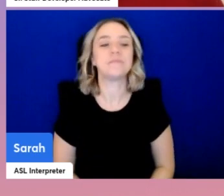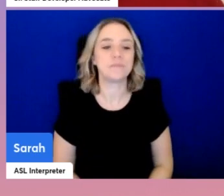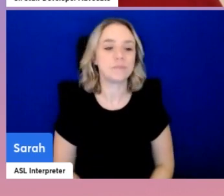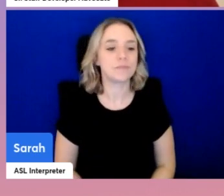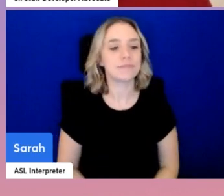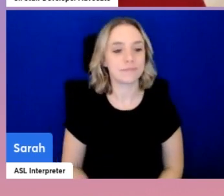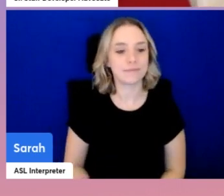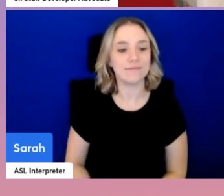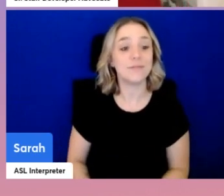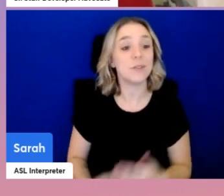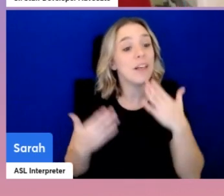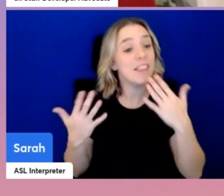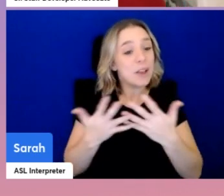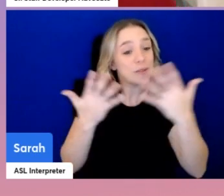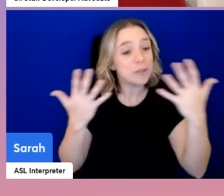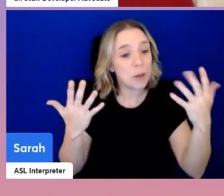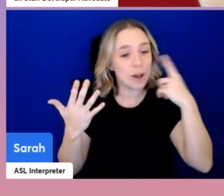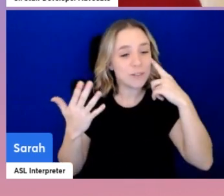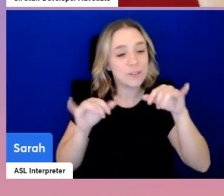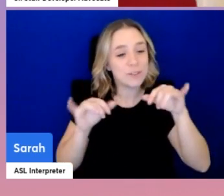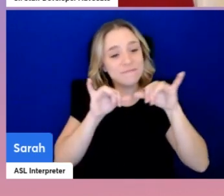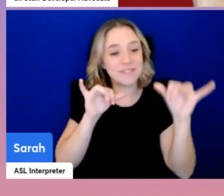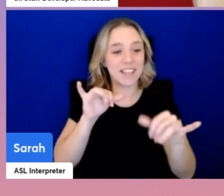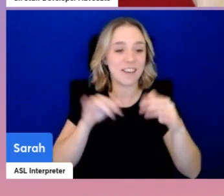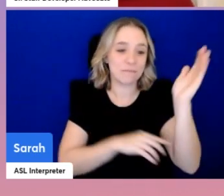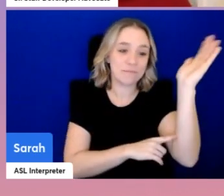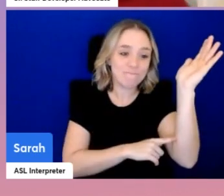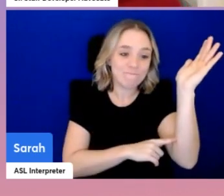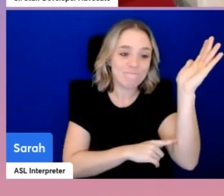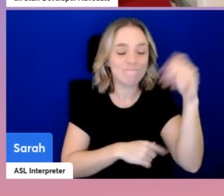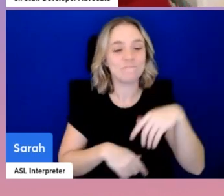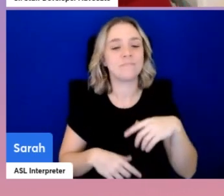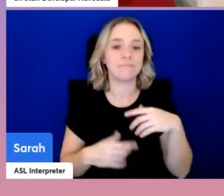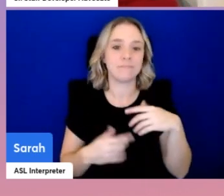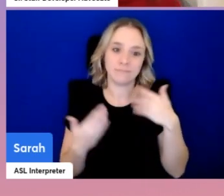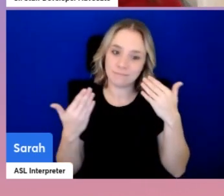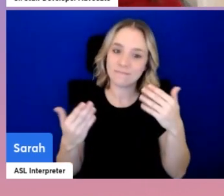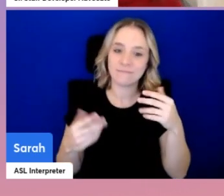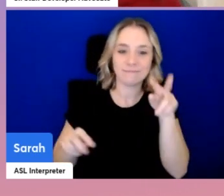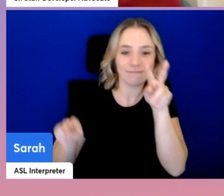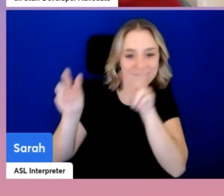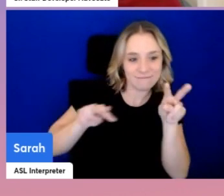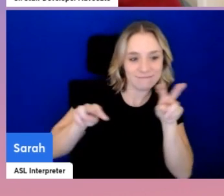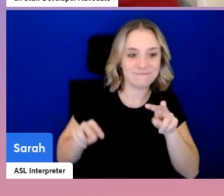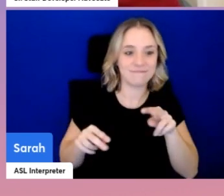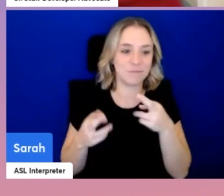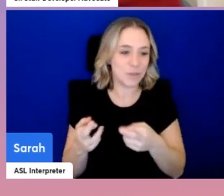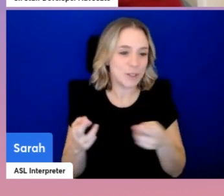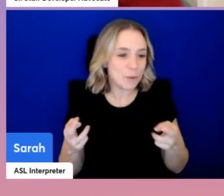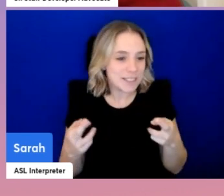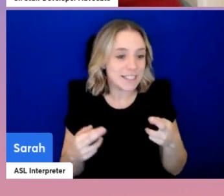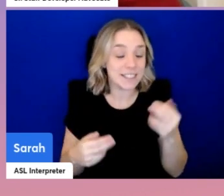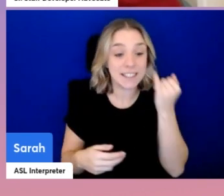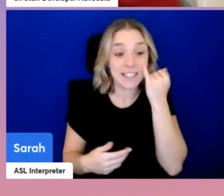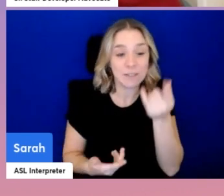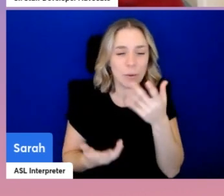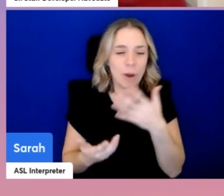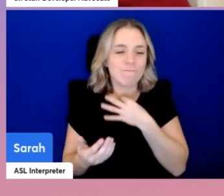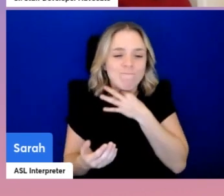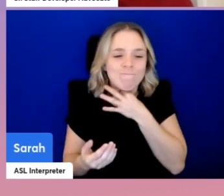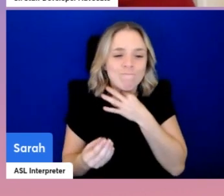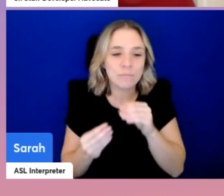So thank you so much for sticking around. Be sure to check out these super useful resources if you'd like to dig deeper into